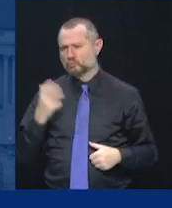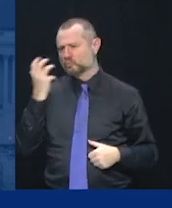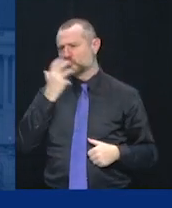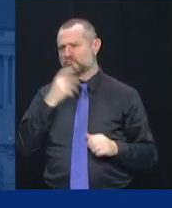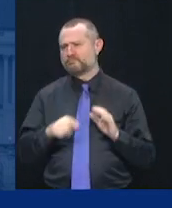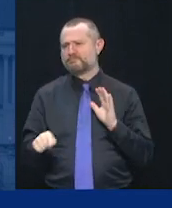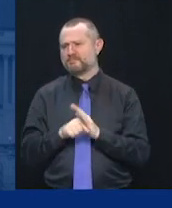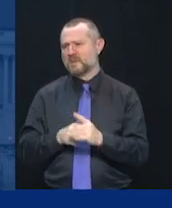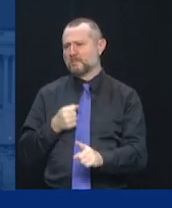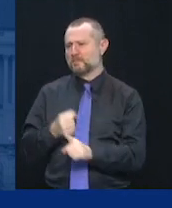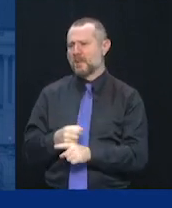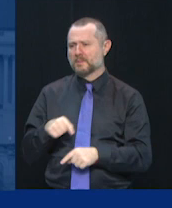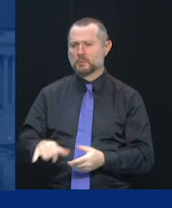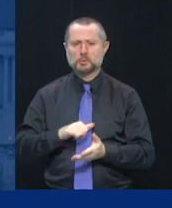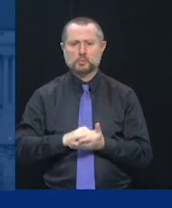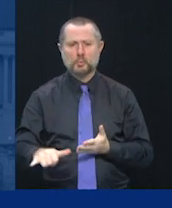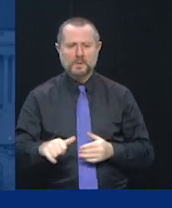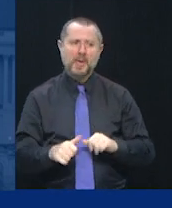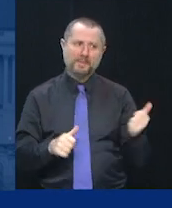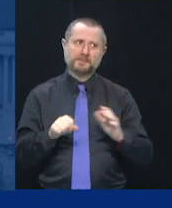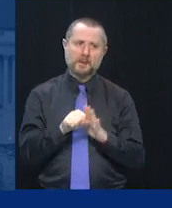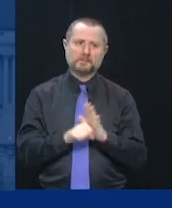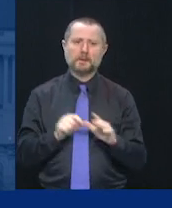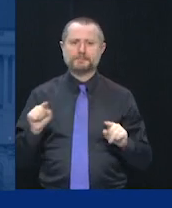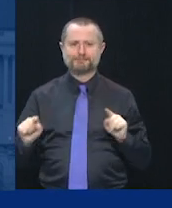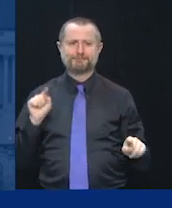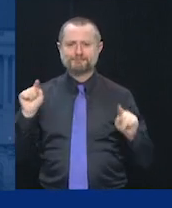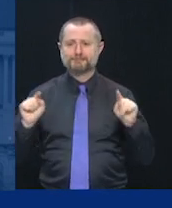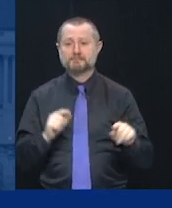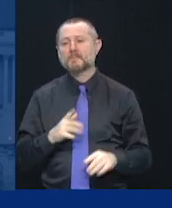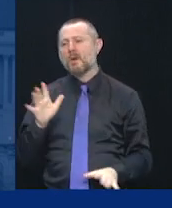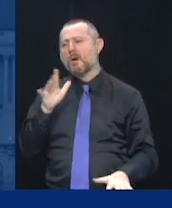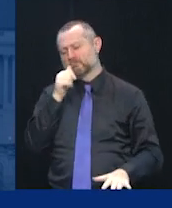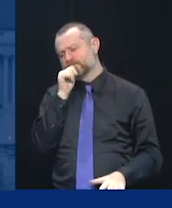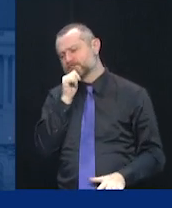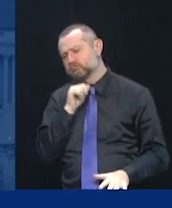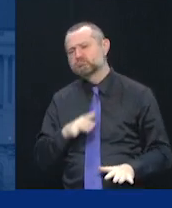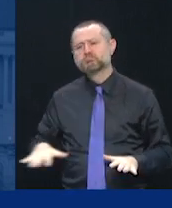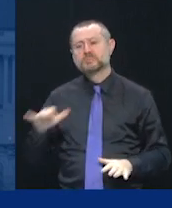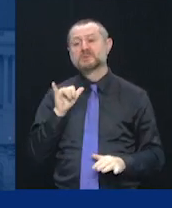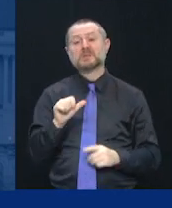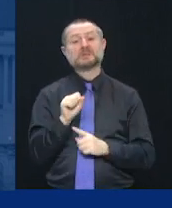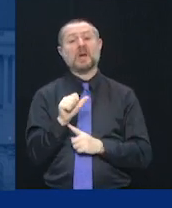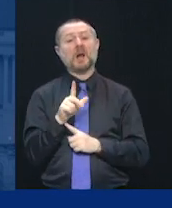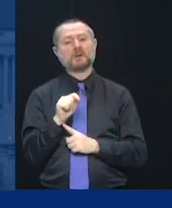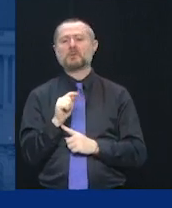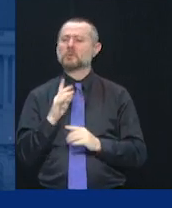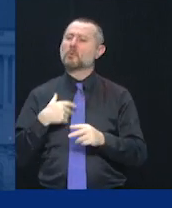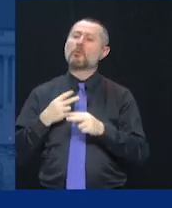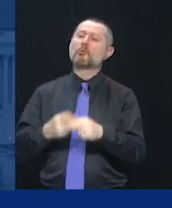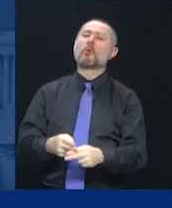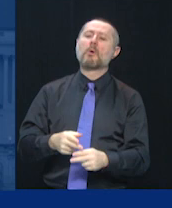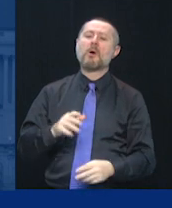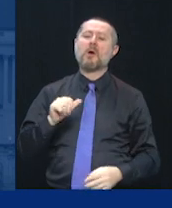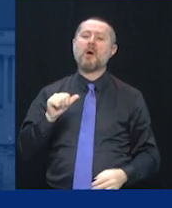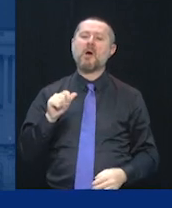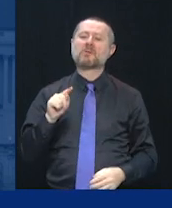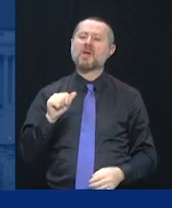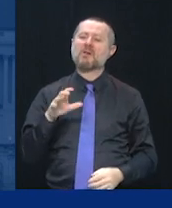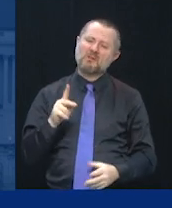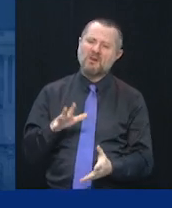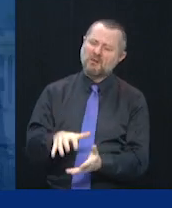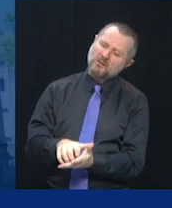and hurts other states that were victims of the SALT attack. And distribute the